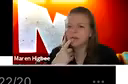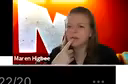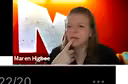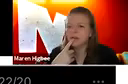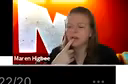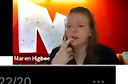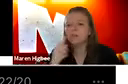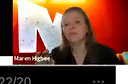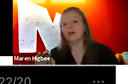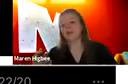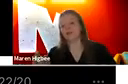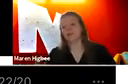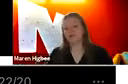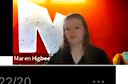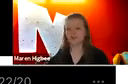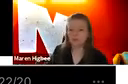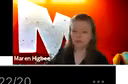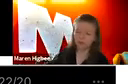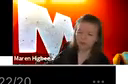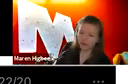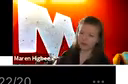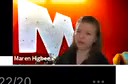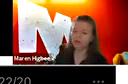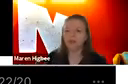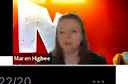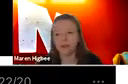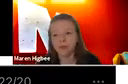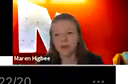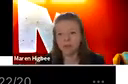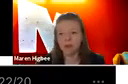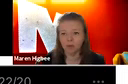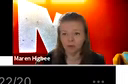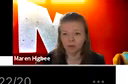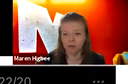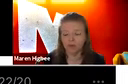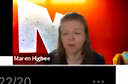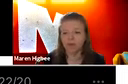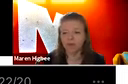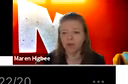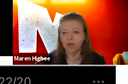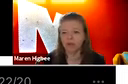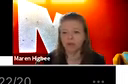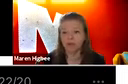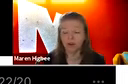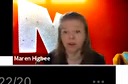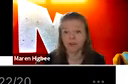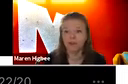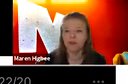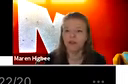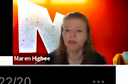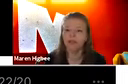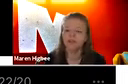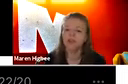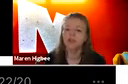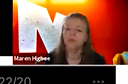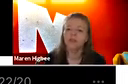Laura, uh, Mike, I know that you went off mute, but there's one thing I think a Laura can share that might be helpful to some of, of our audience here